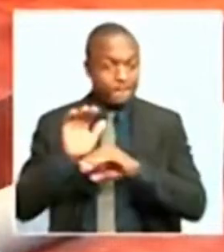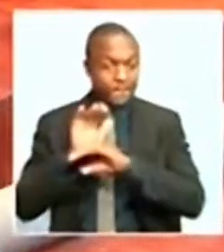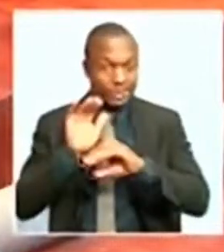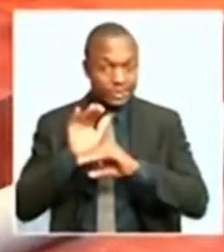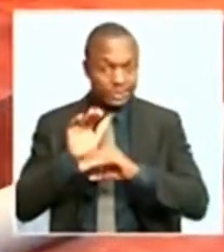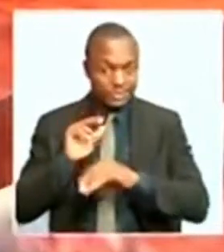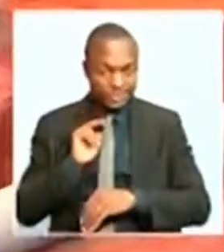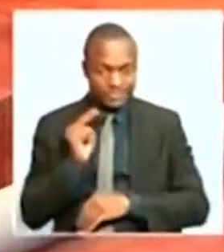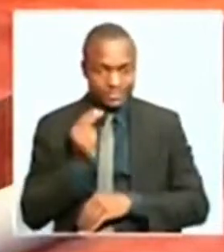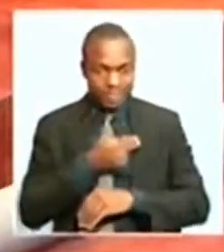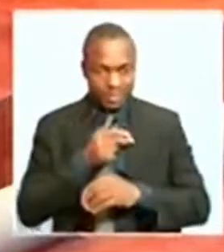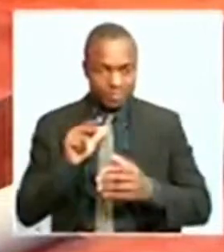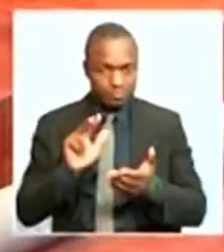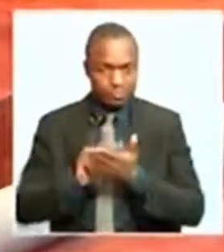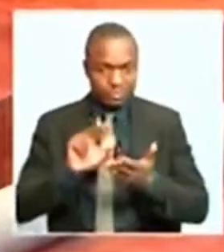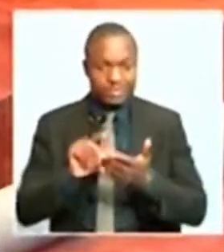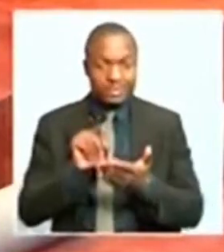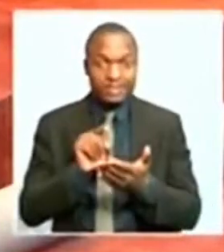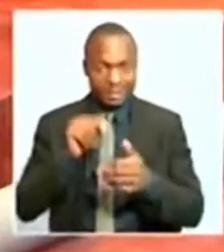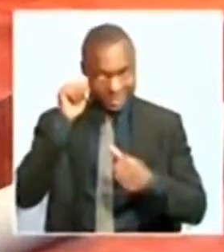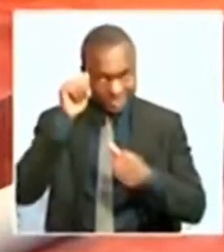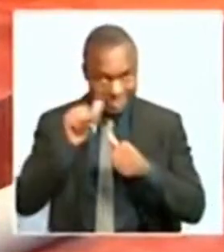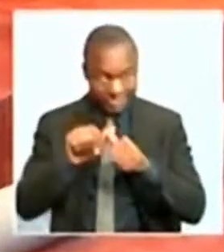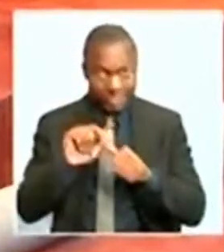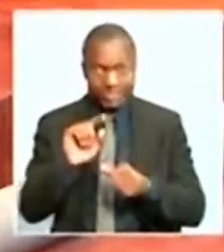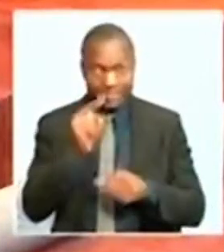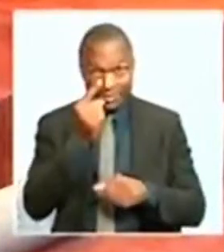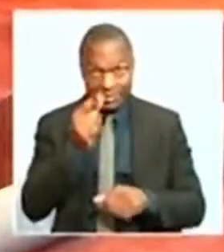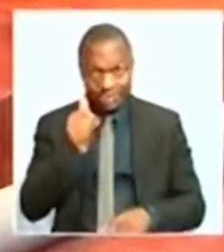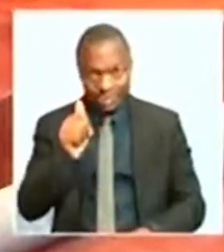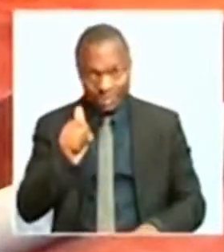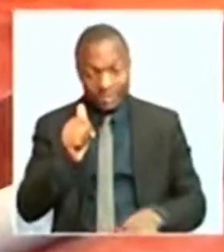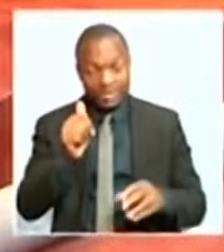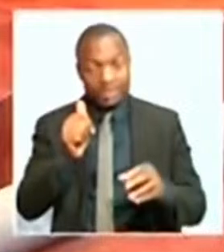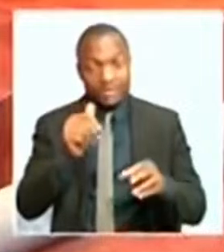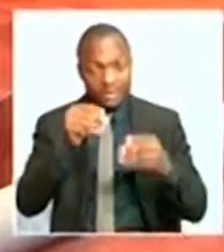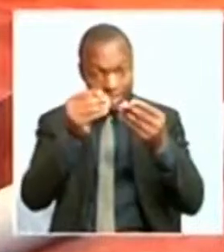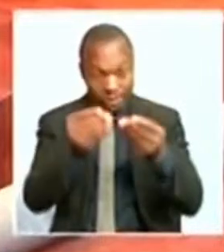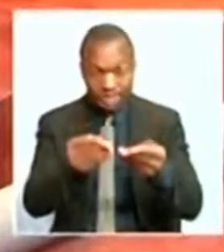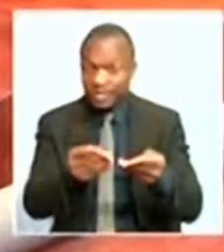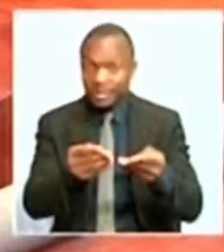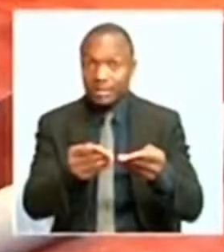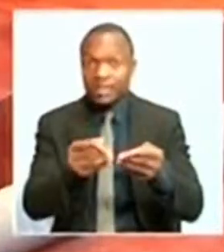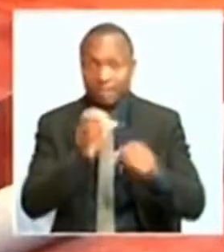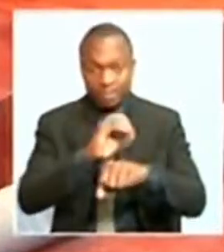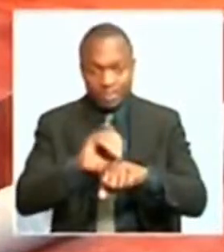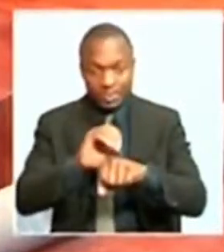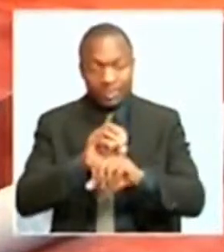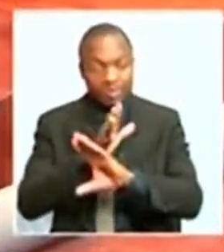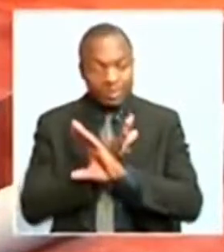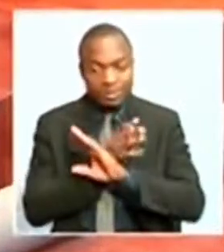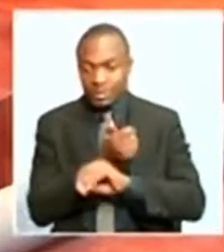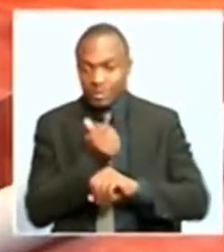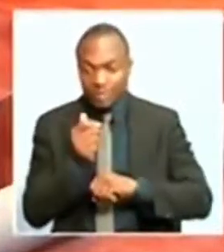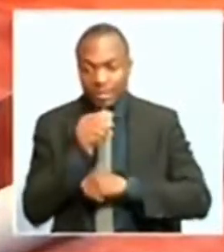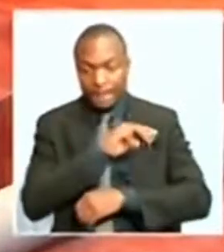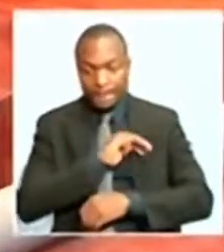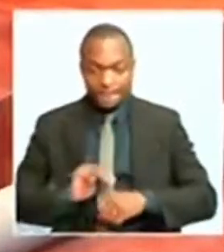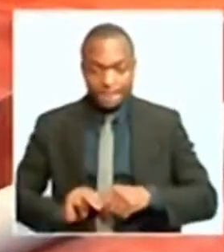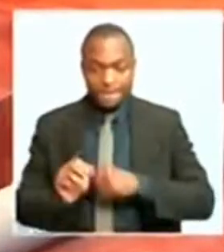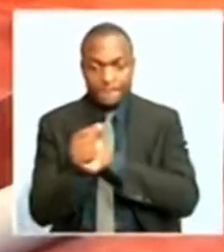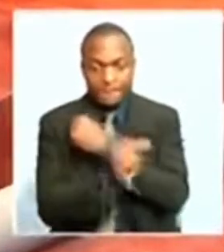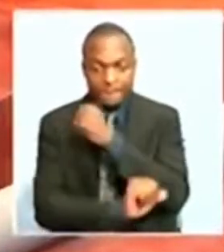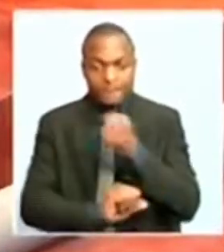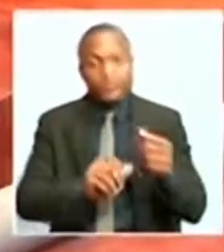us ratifying this agreement. Firstly, at A, to present an opportunity for Zambia and other member states in pooling